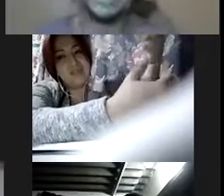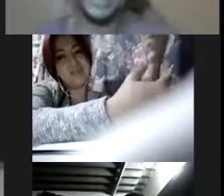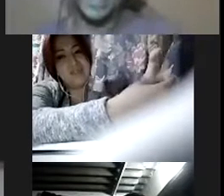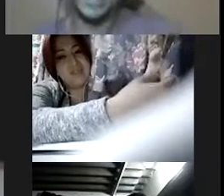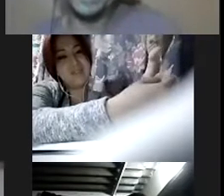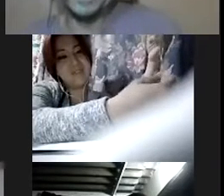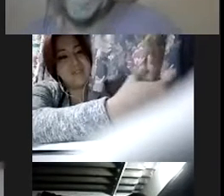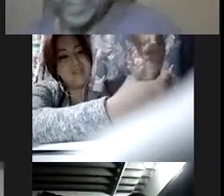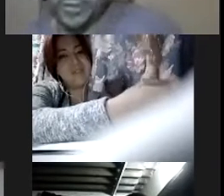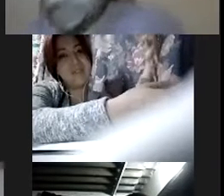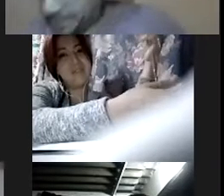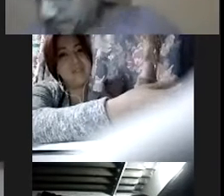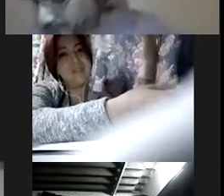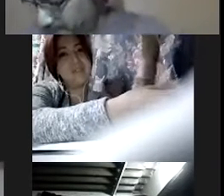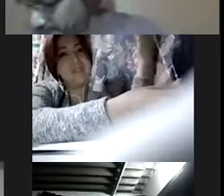Great. Yeah. Pedro,